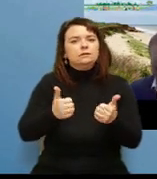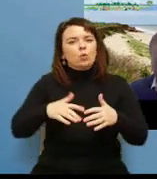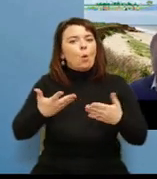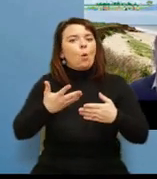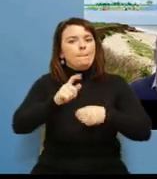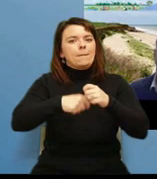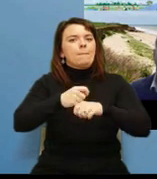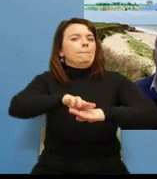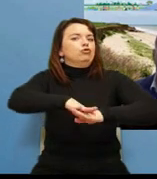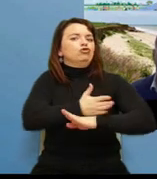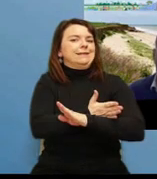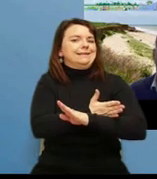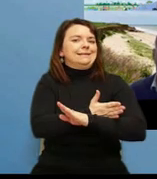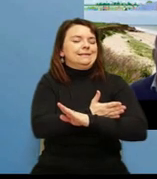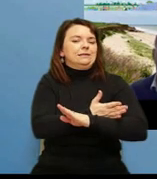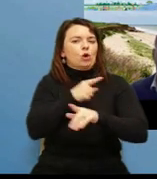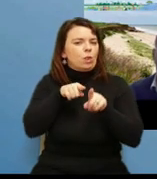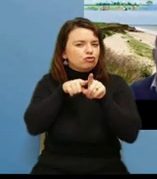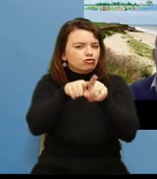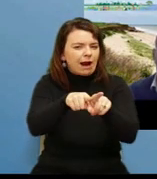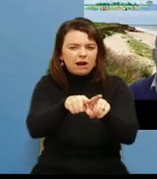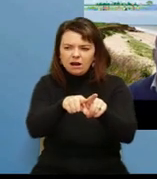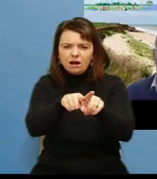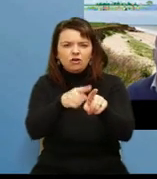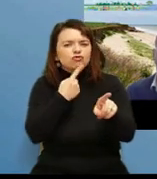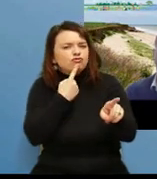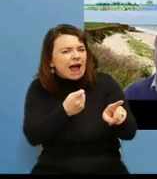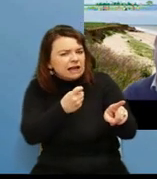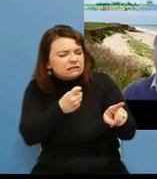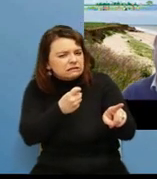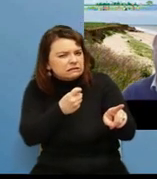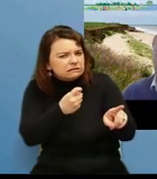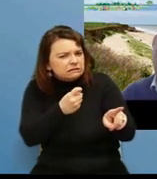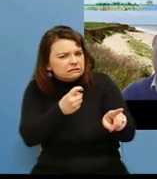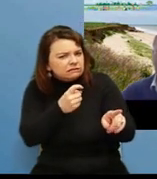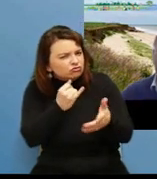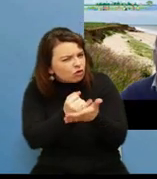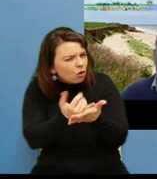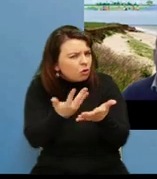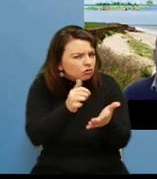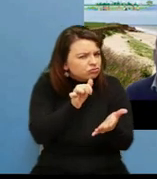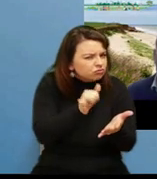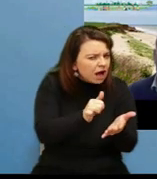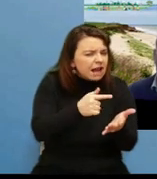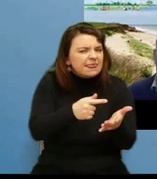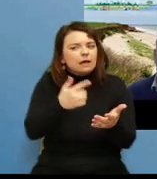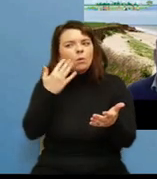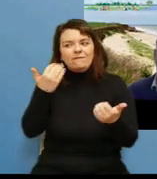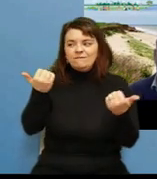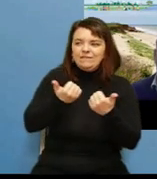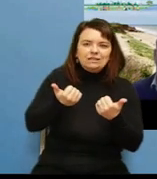I think the tracker is rightfully on red. So maybe we can, once we've had the discussion at